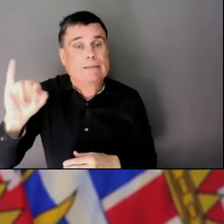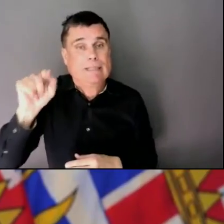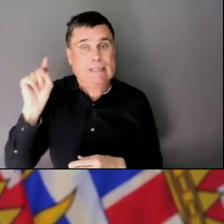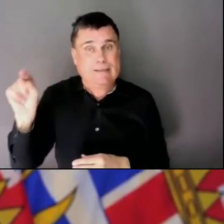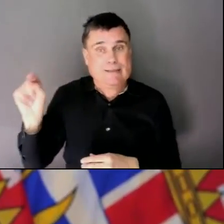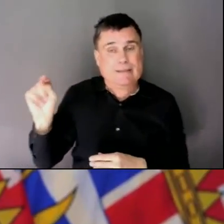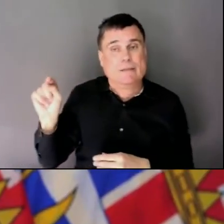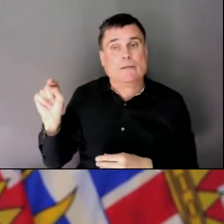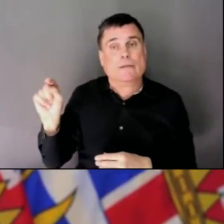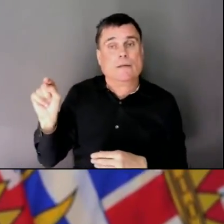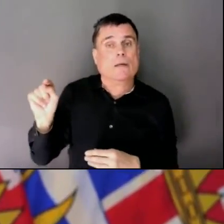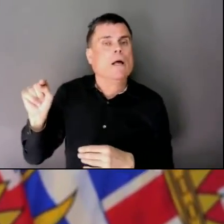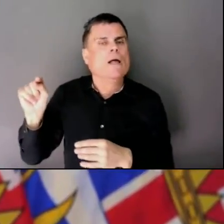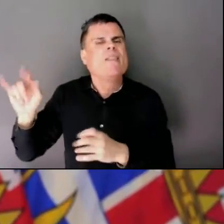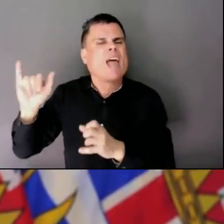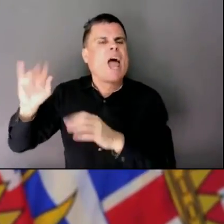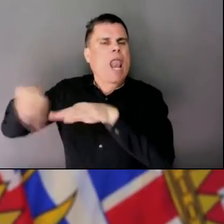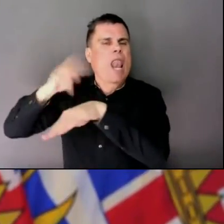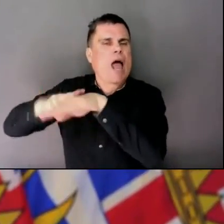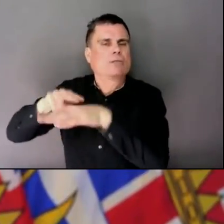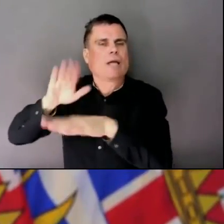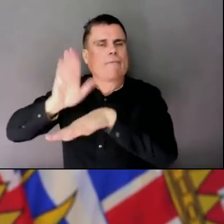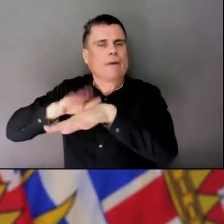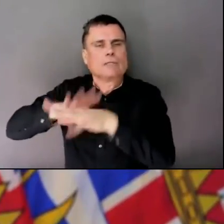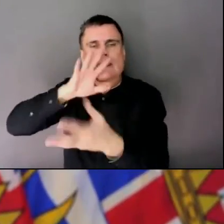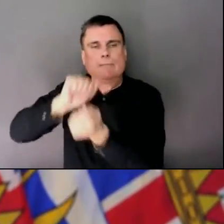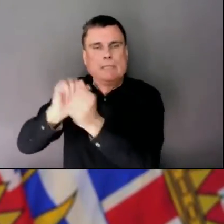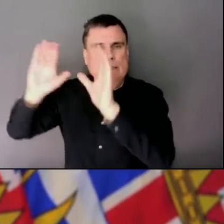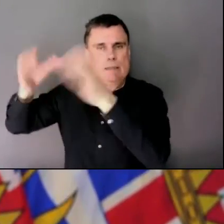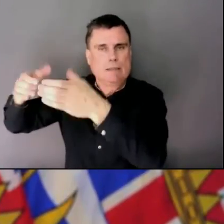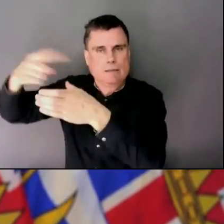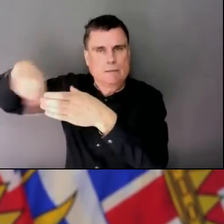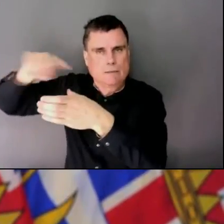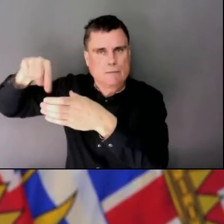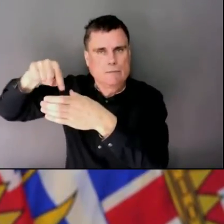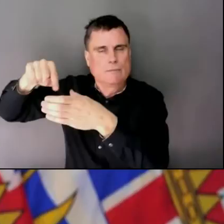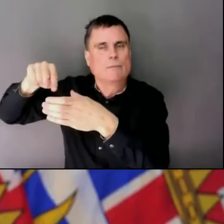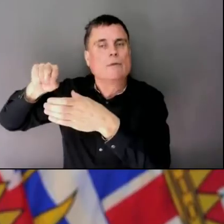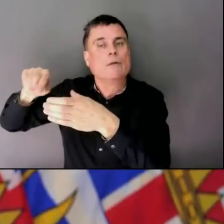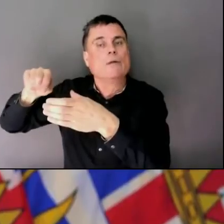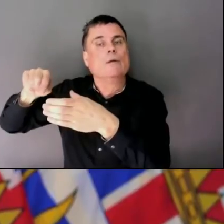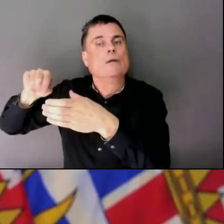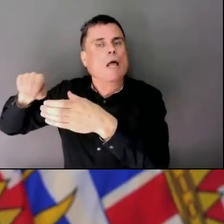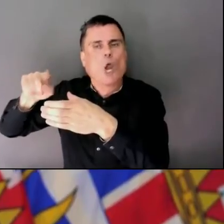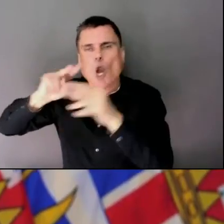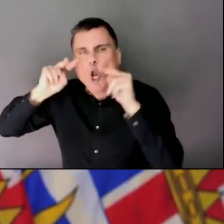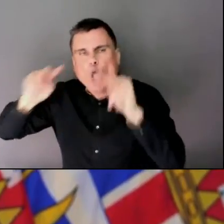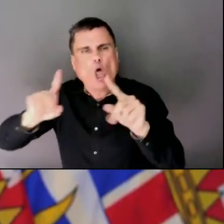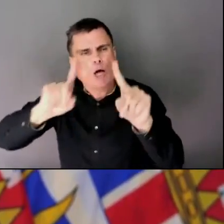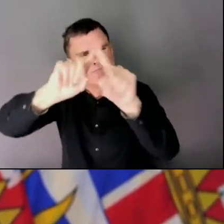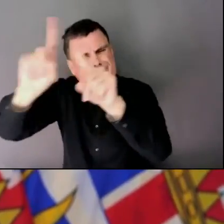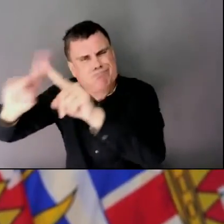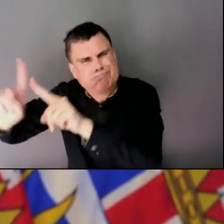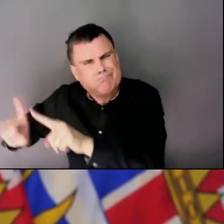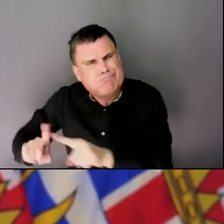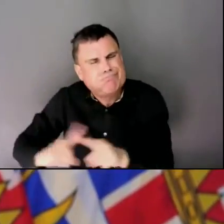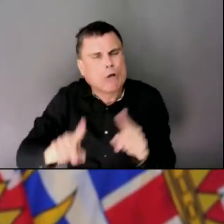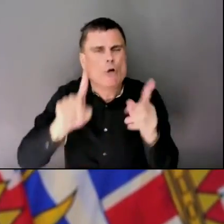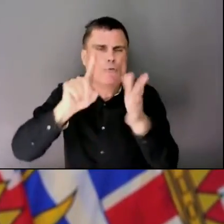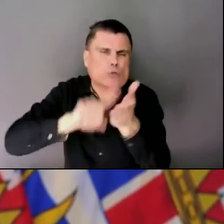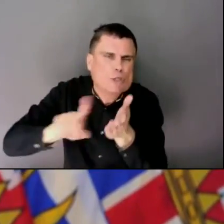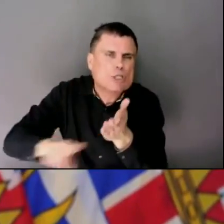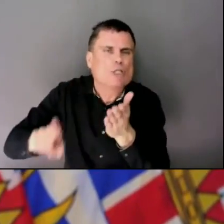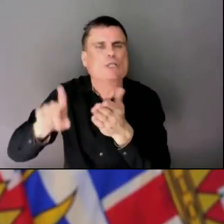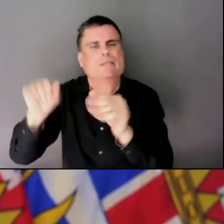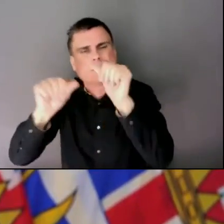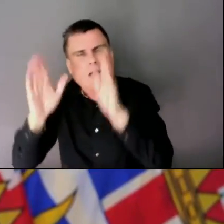Advisory Committee on Immunization is relooking at all of the data that we have available. We're talking to our counterparts